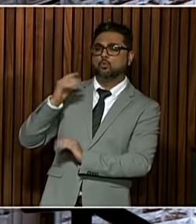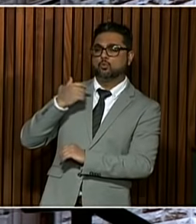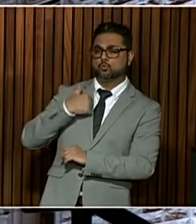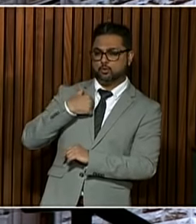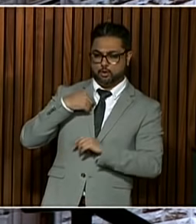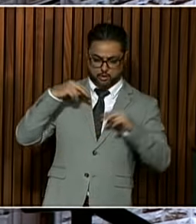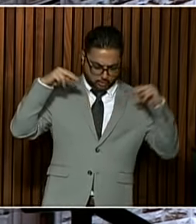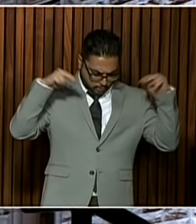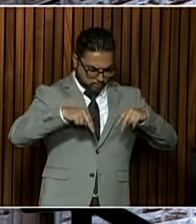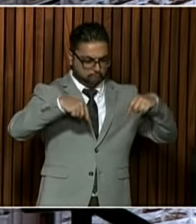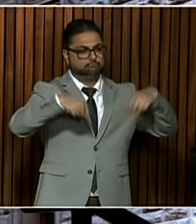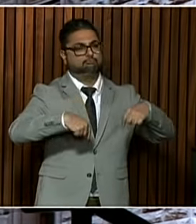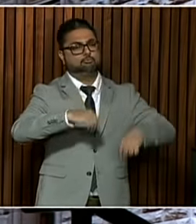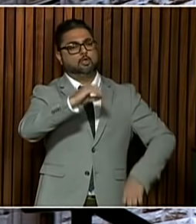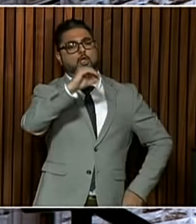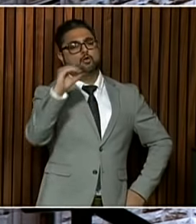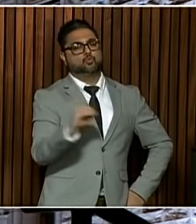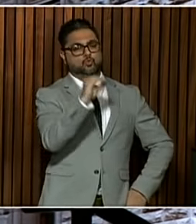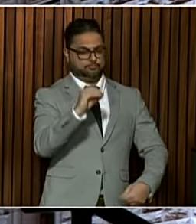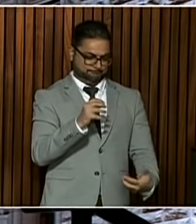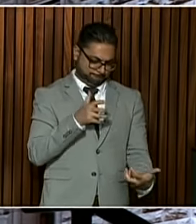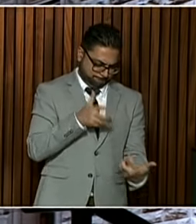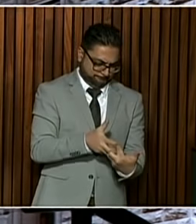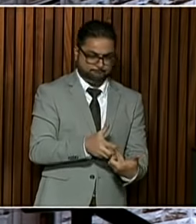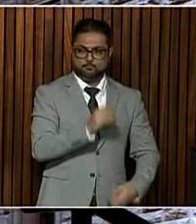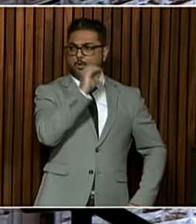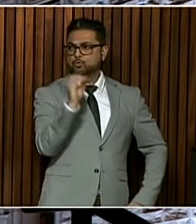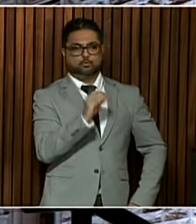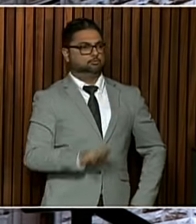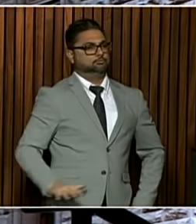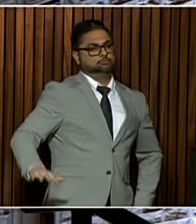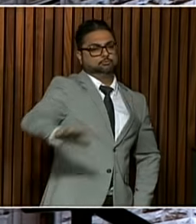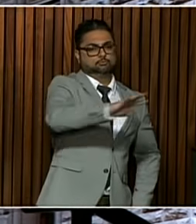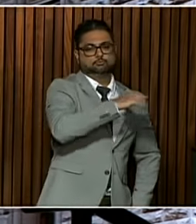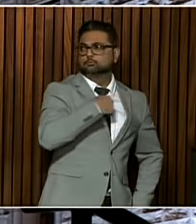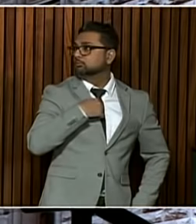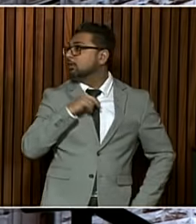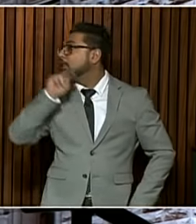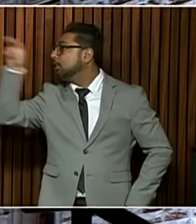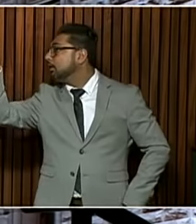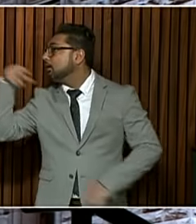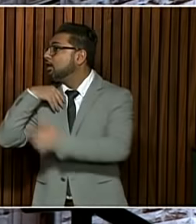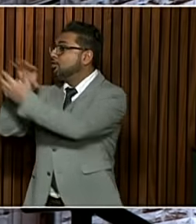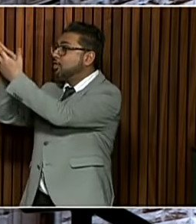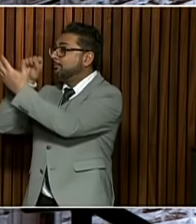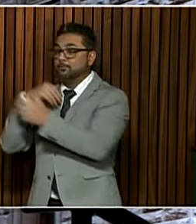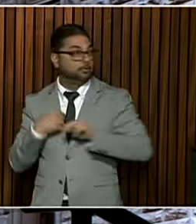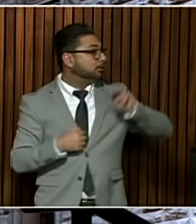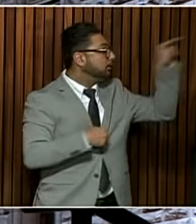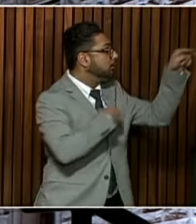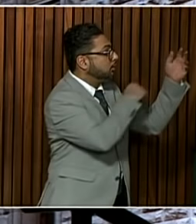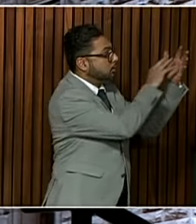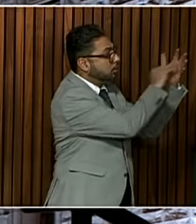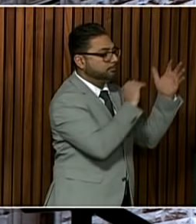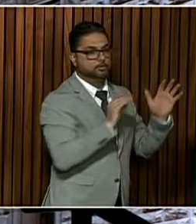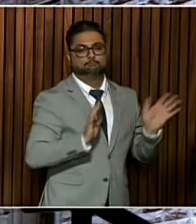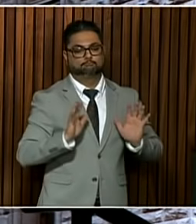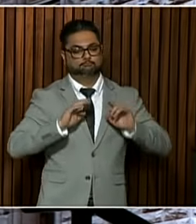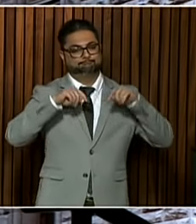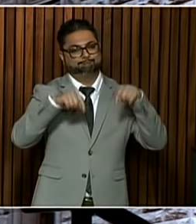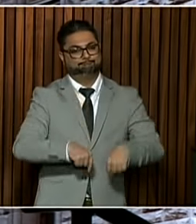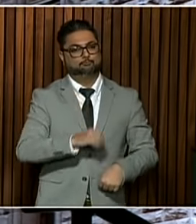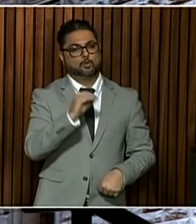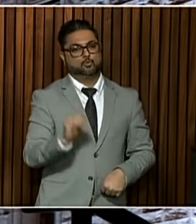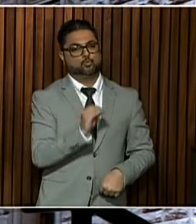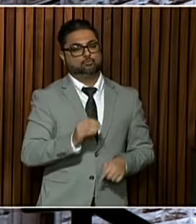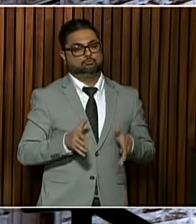projections, such that we can plan with various scenarios around hospital resources, ventilation equipment, PPE, et